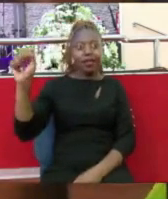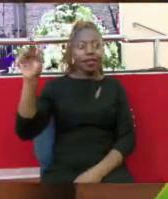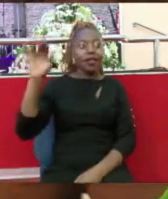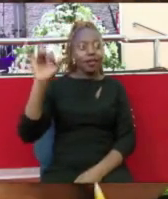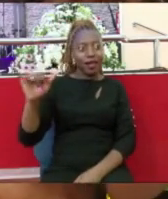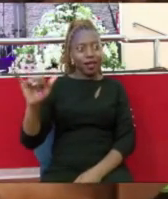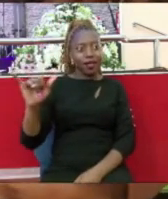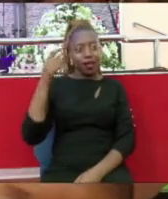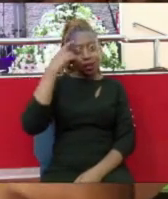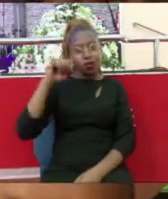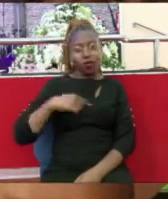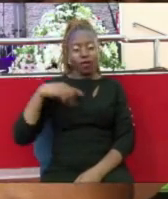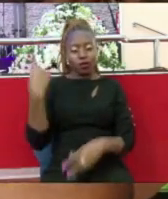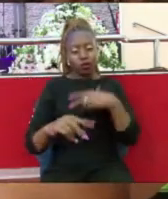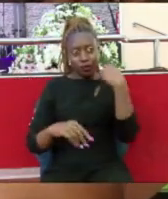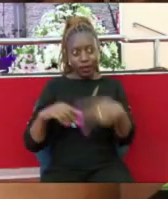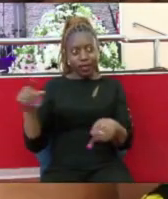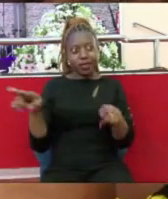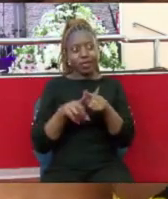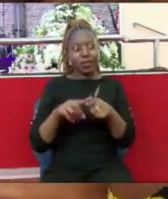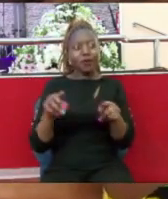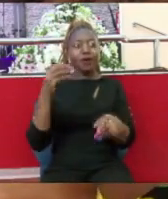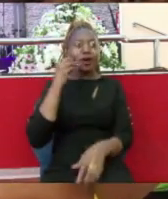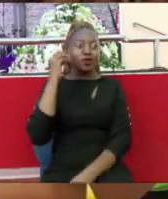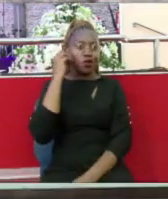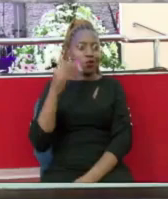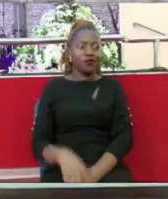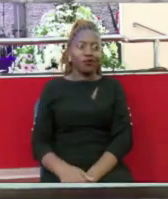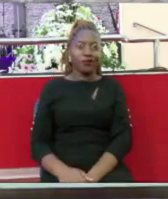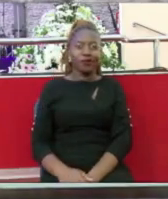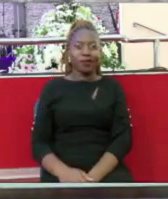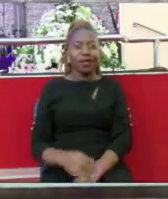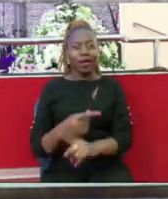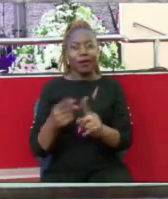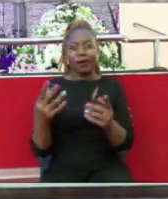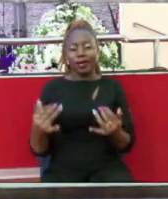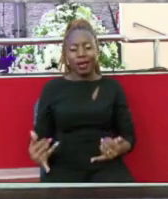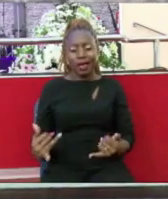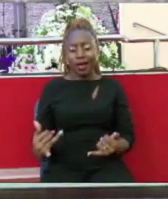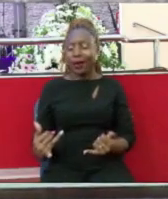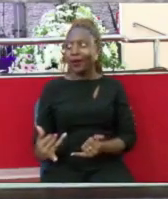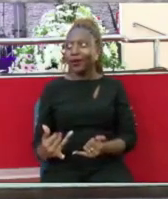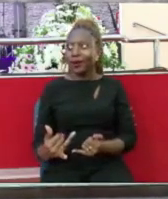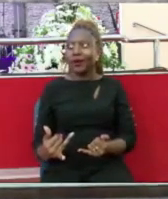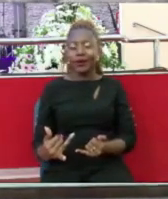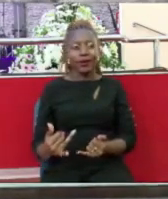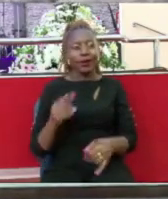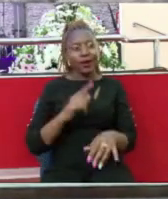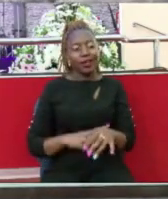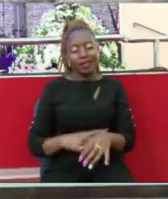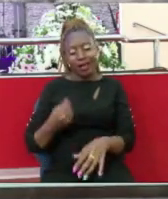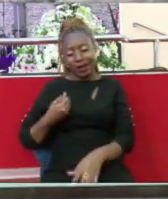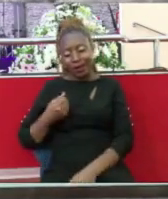nyumbani. But now. Lakini sasa. We come and we My daughter the other day, when he was here, he told me,